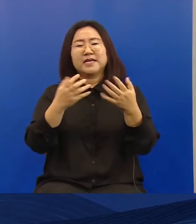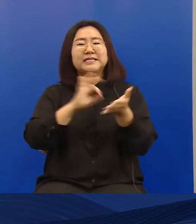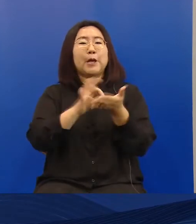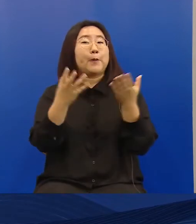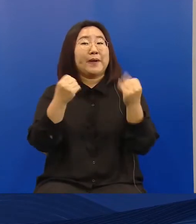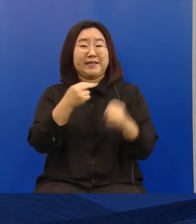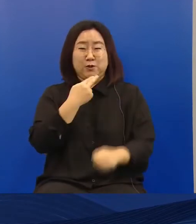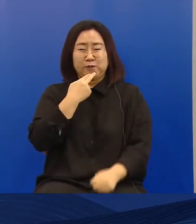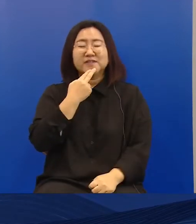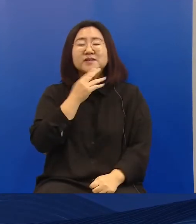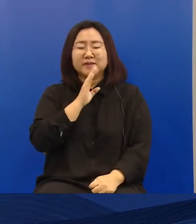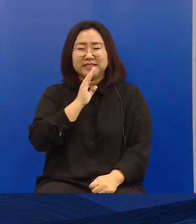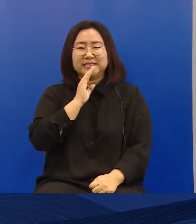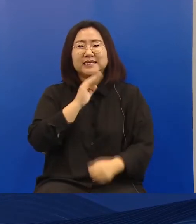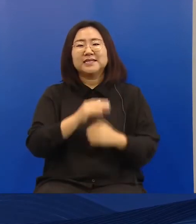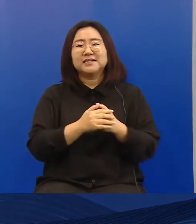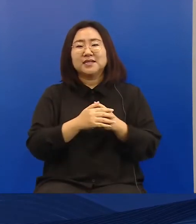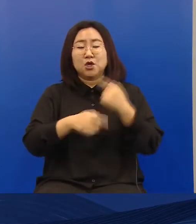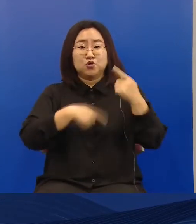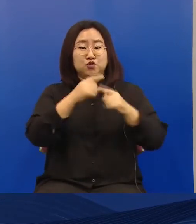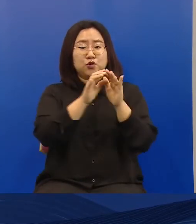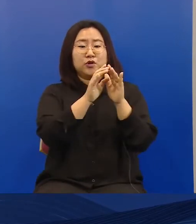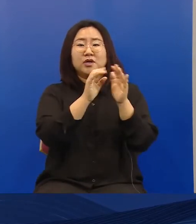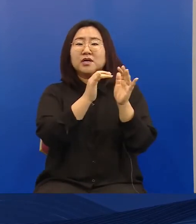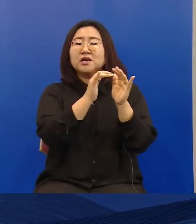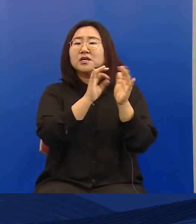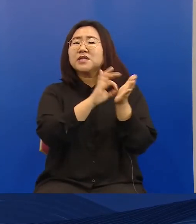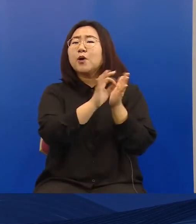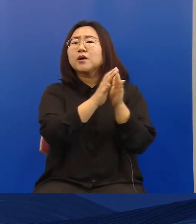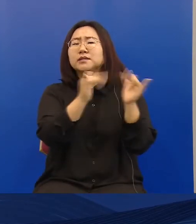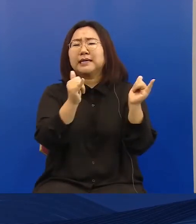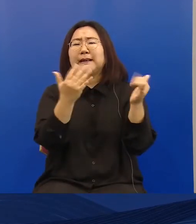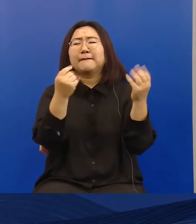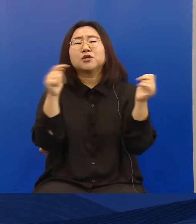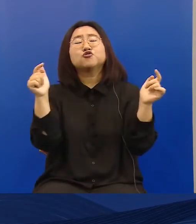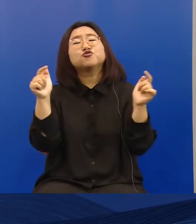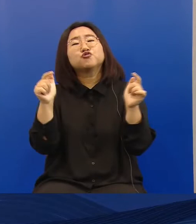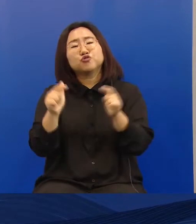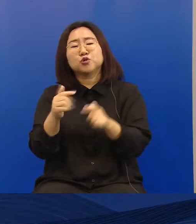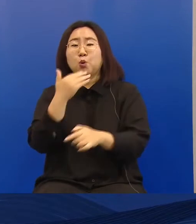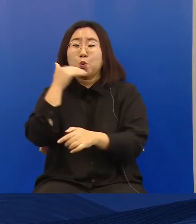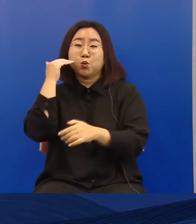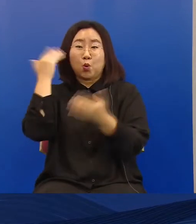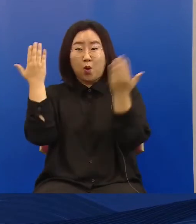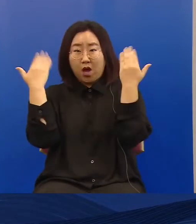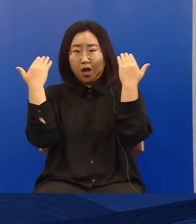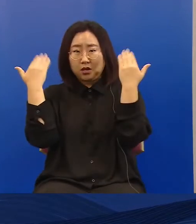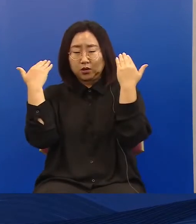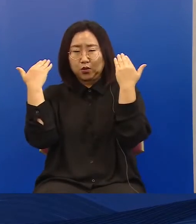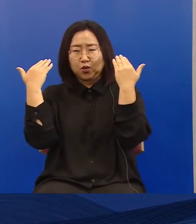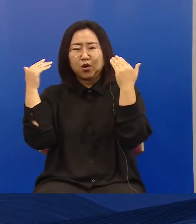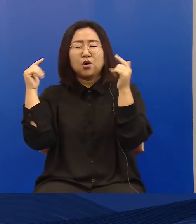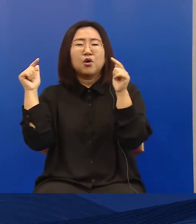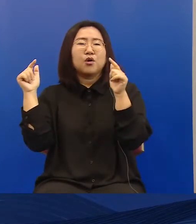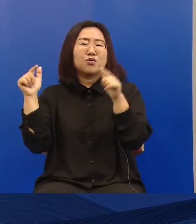sign language still has a long way to go, although Jeju is taking initiative. And